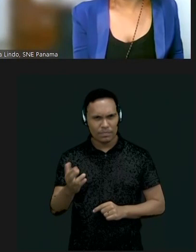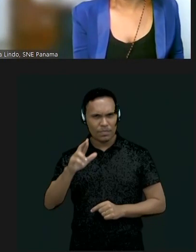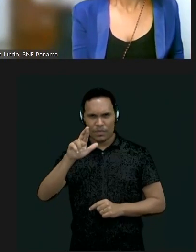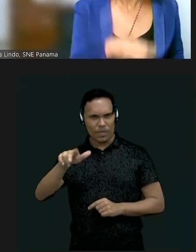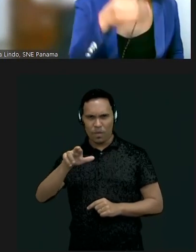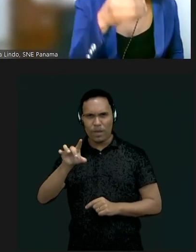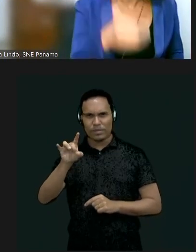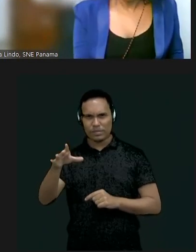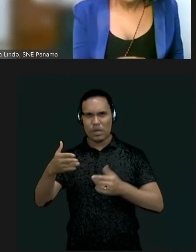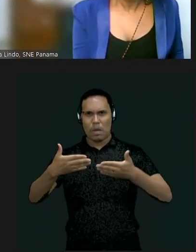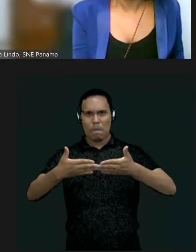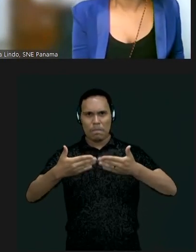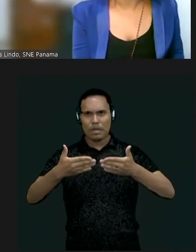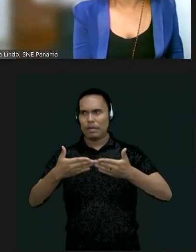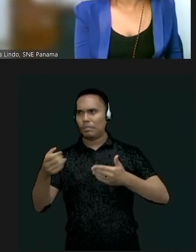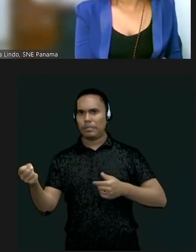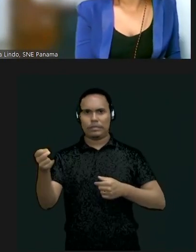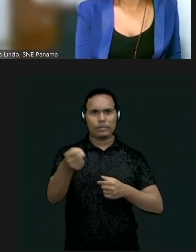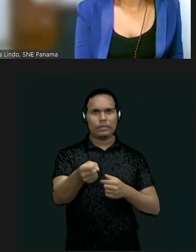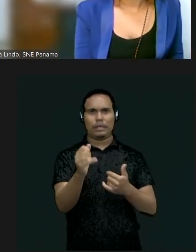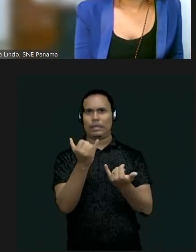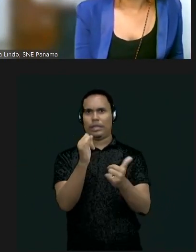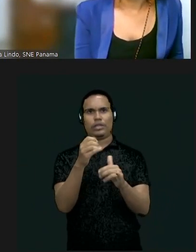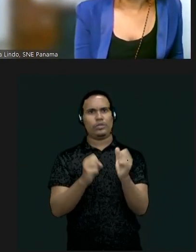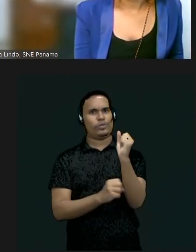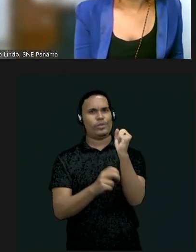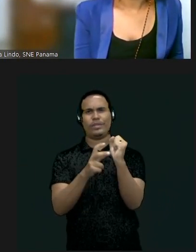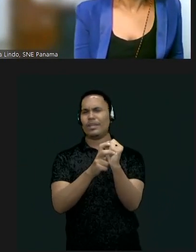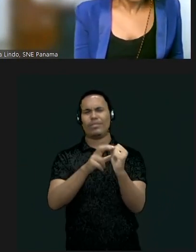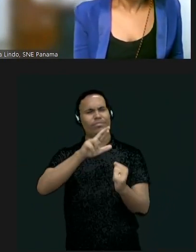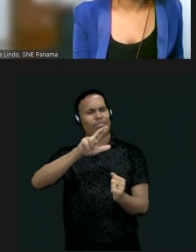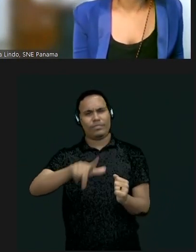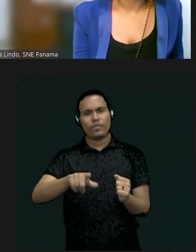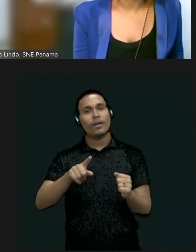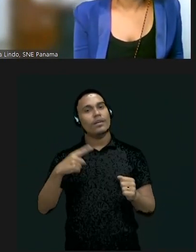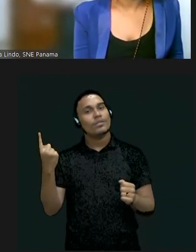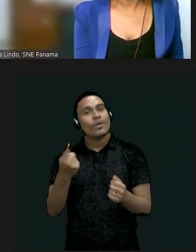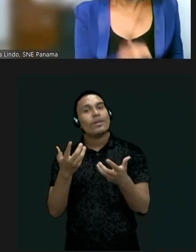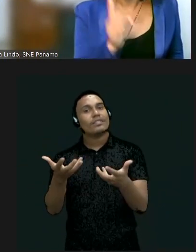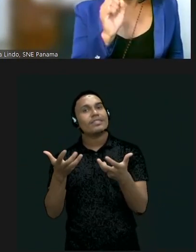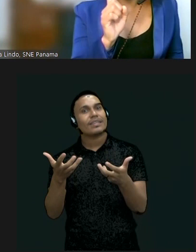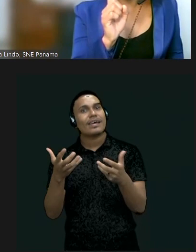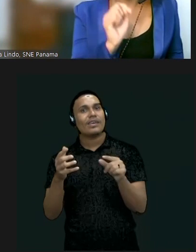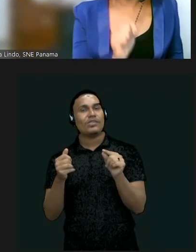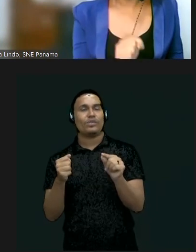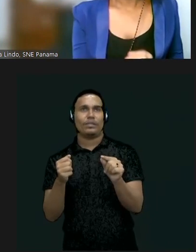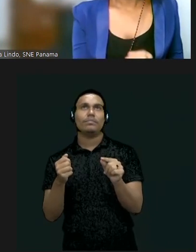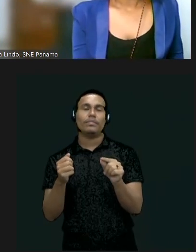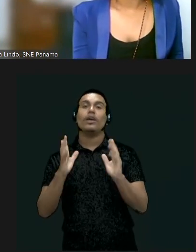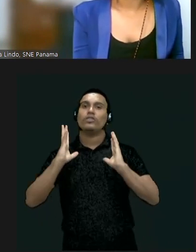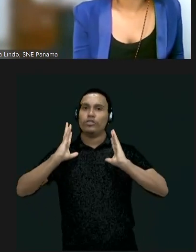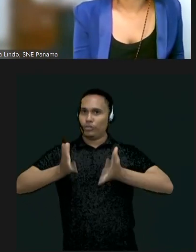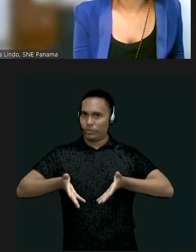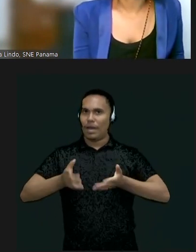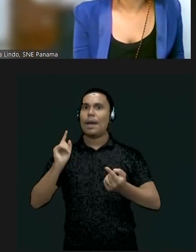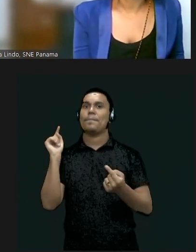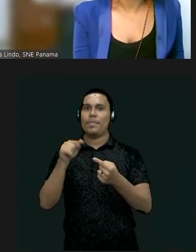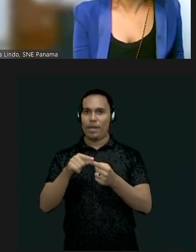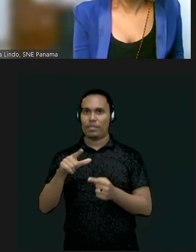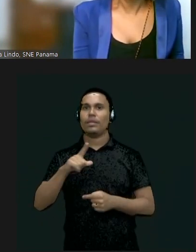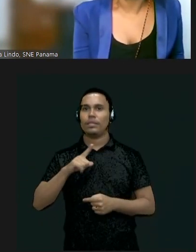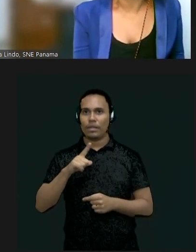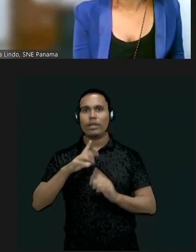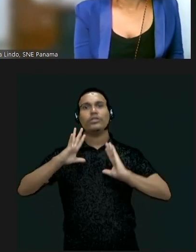to position Panama as a sustainable energy hub, we want to position Panama, we already have set the goal and